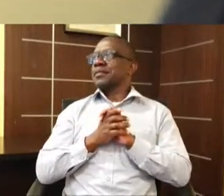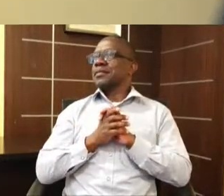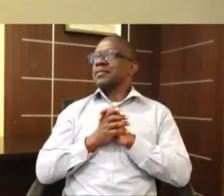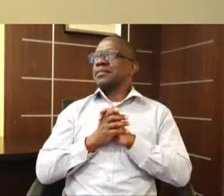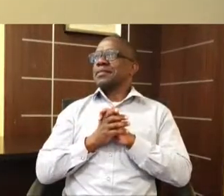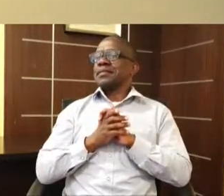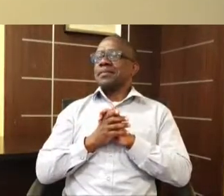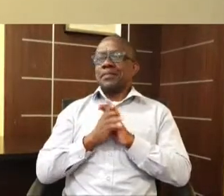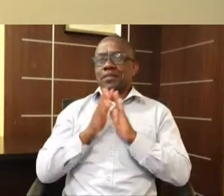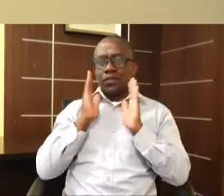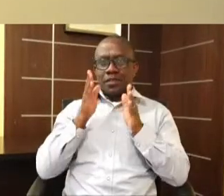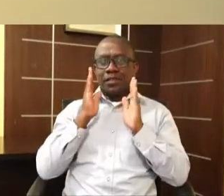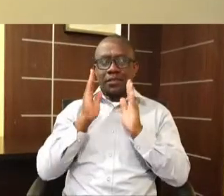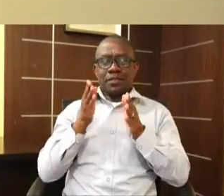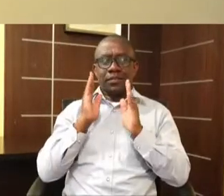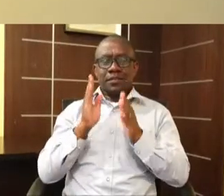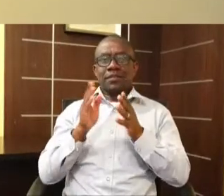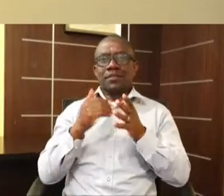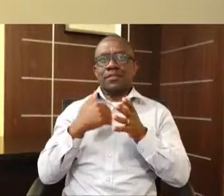Concentration is the game.